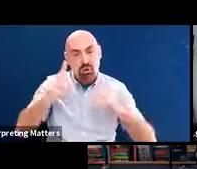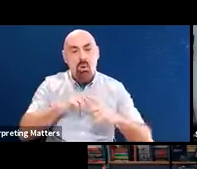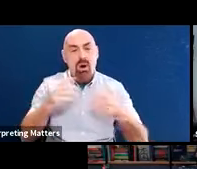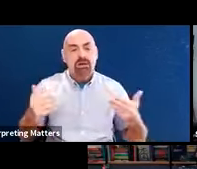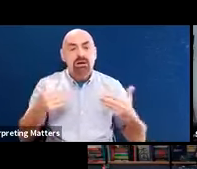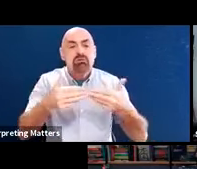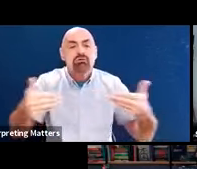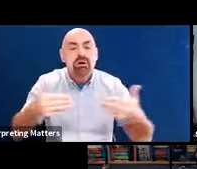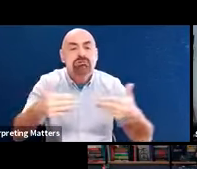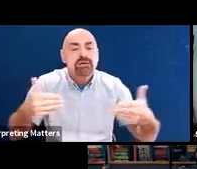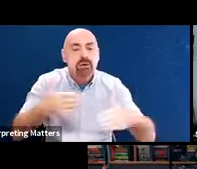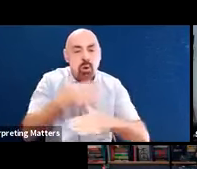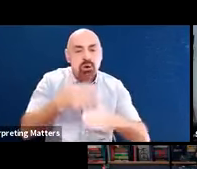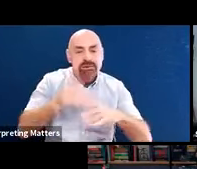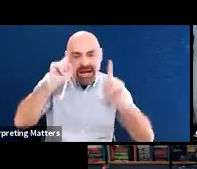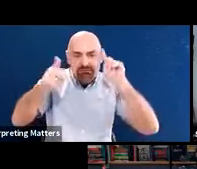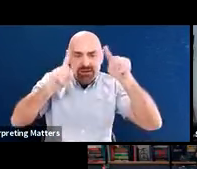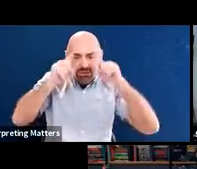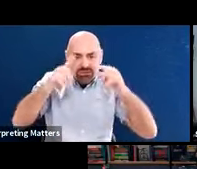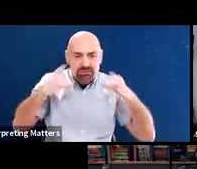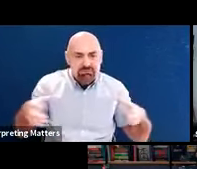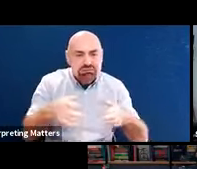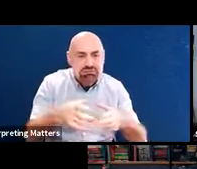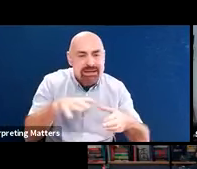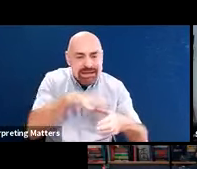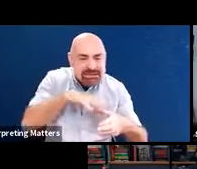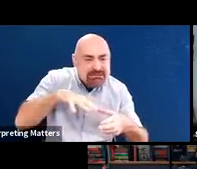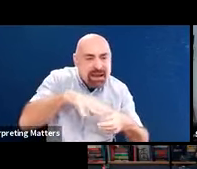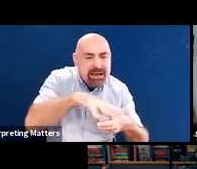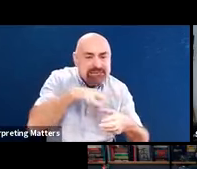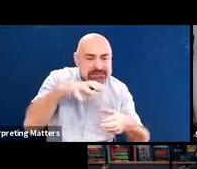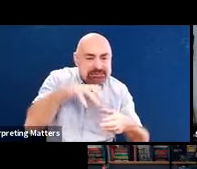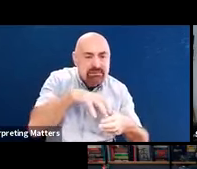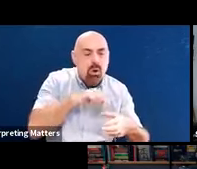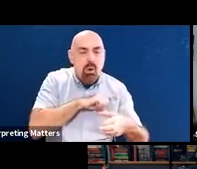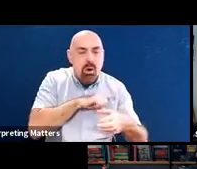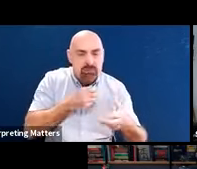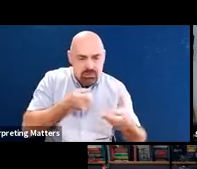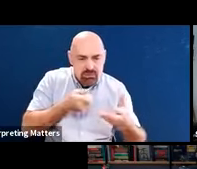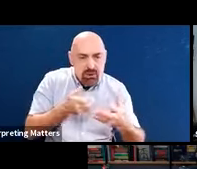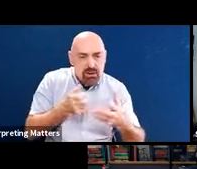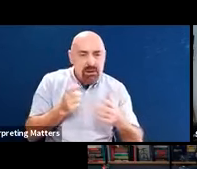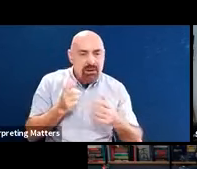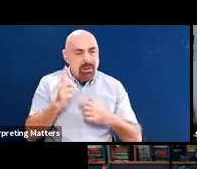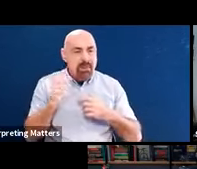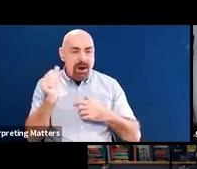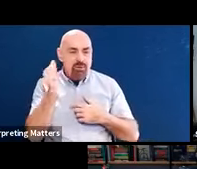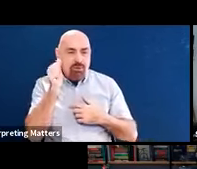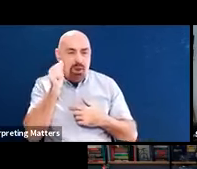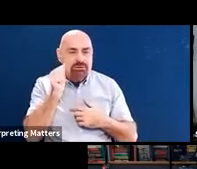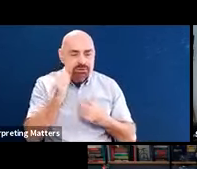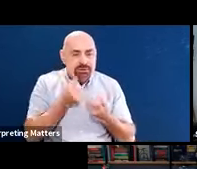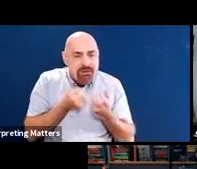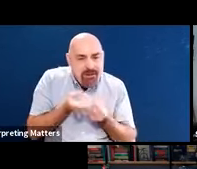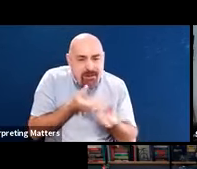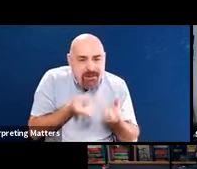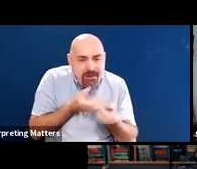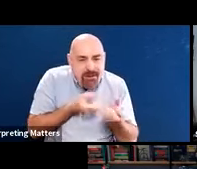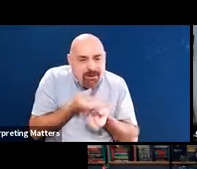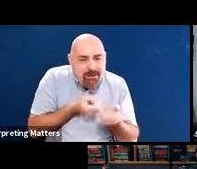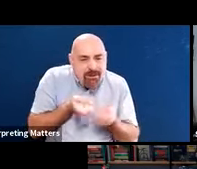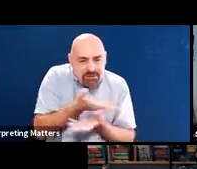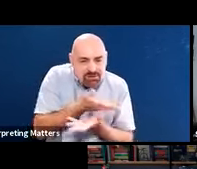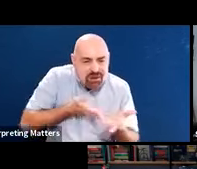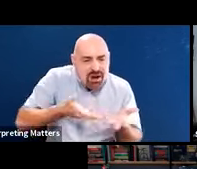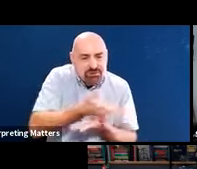workers, inventors, and so on are clustered in space is to share tacit knowledge. And I hear, I take Simona's point